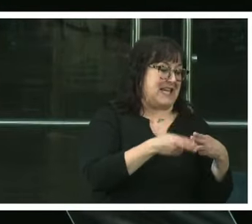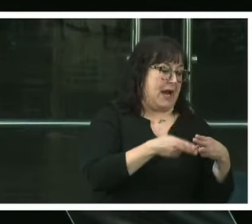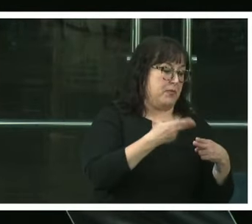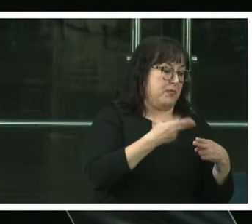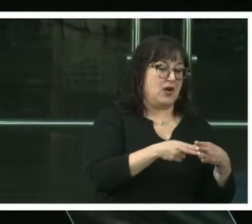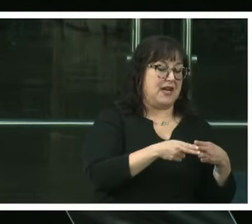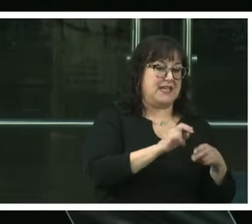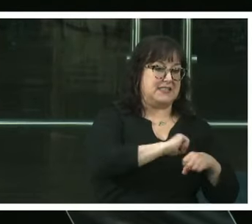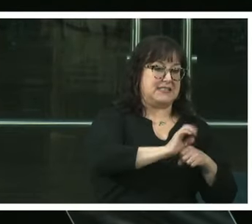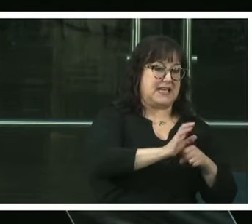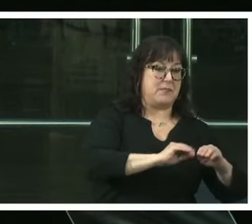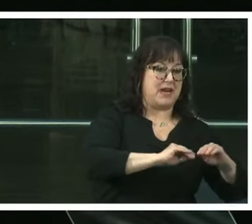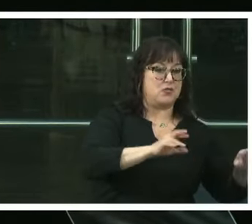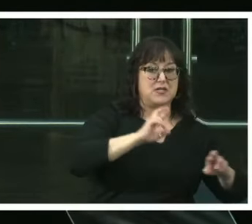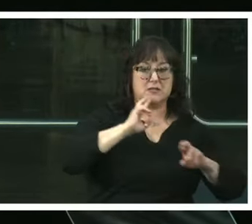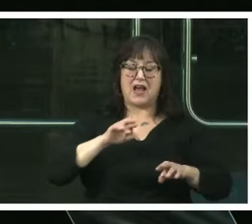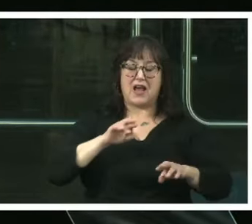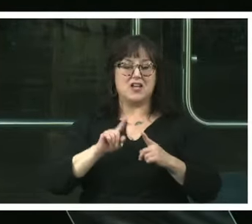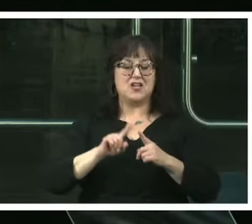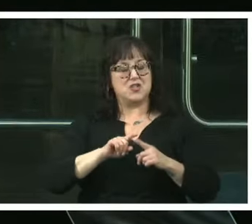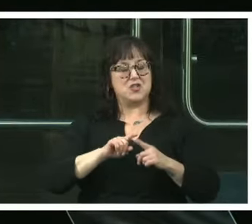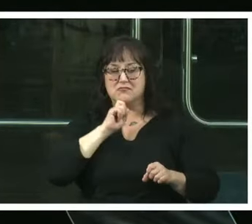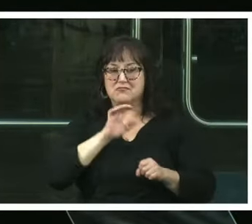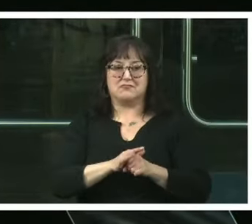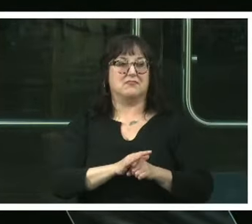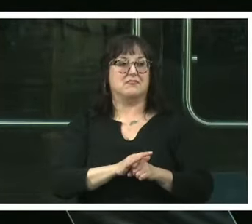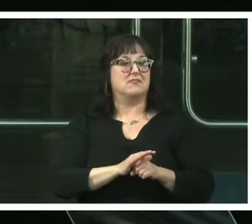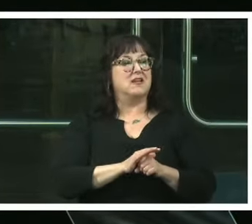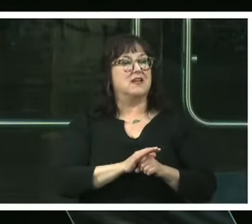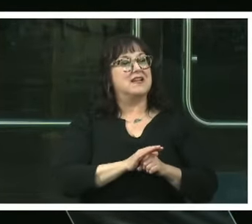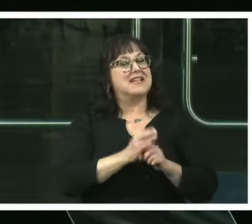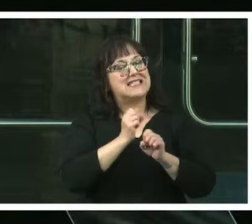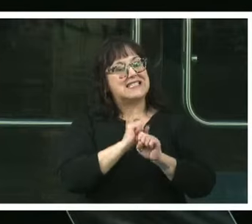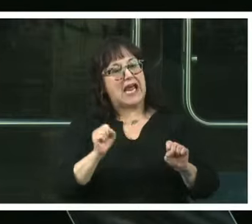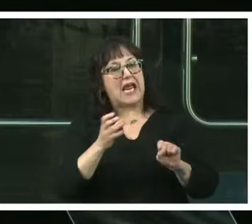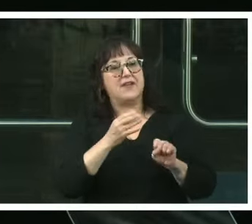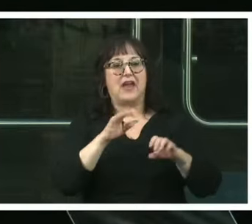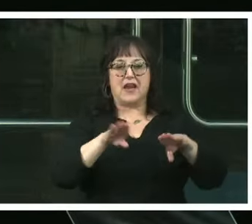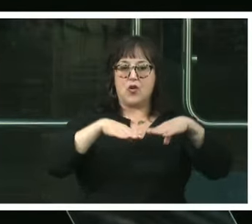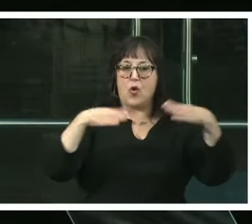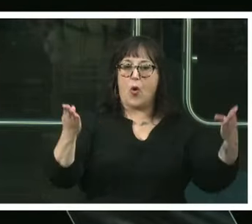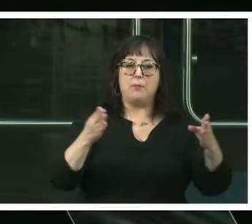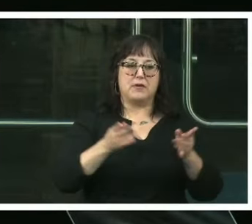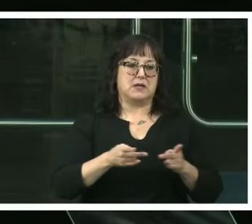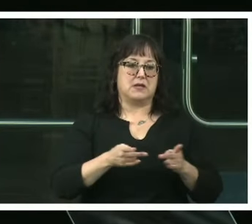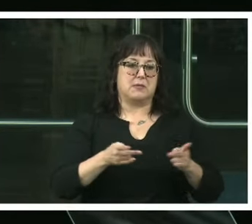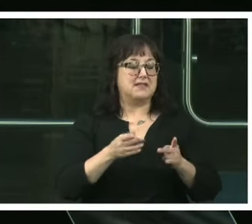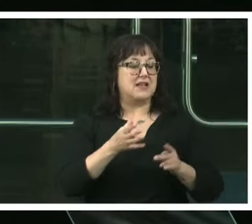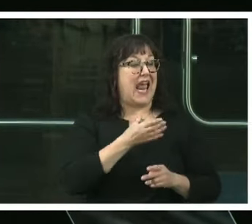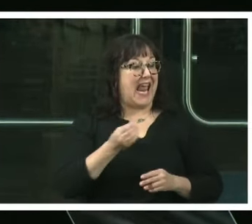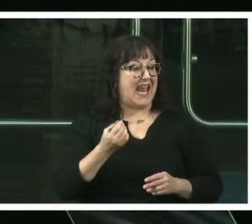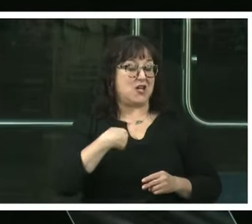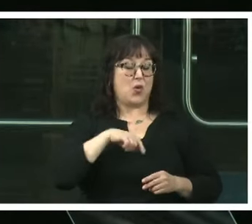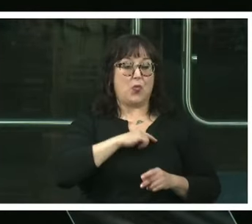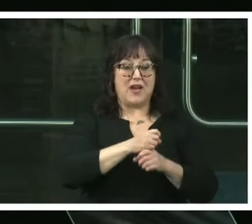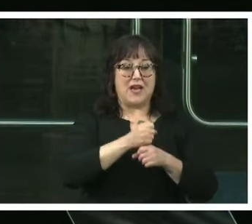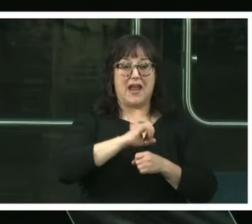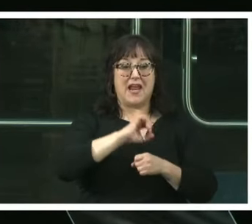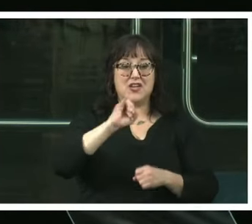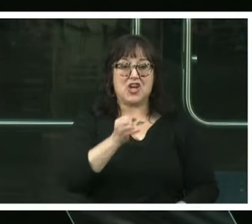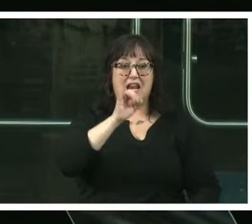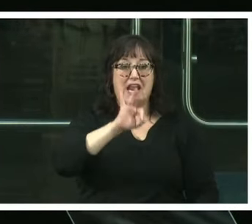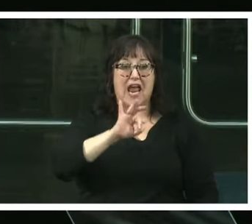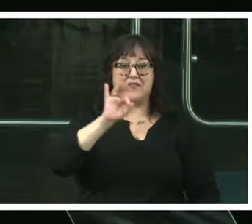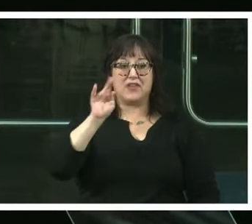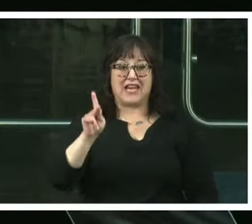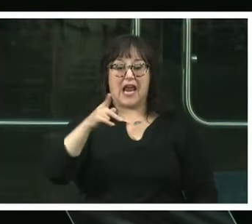key elements of our city's dedication to safe and open spaces. And we made JFK Promenade